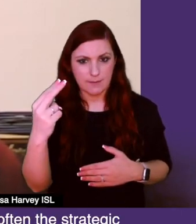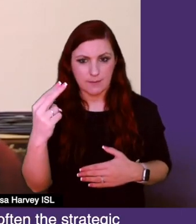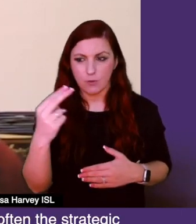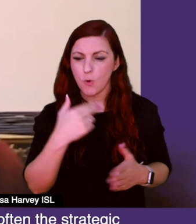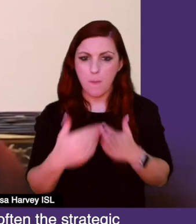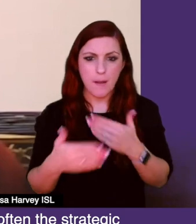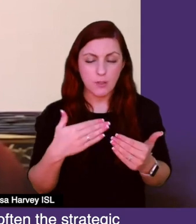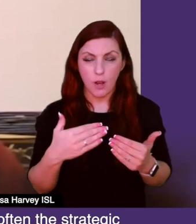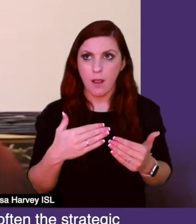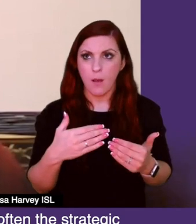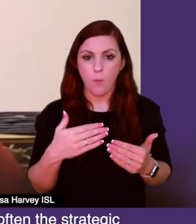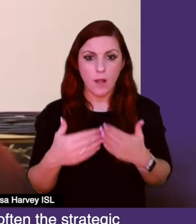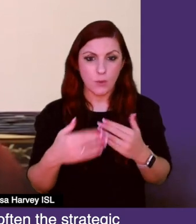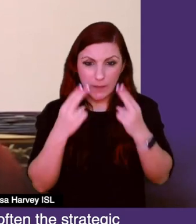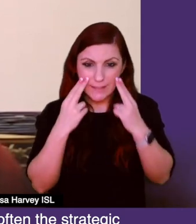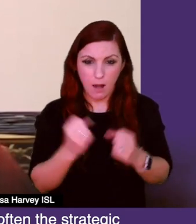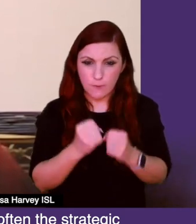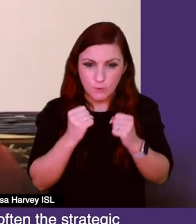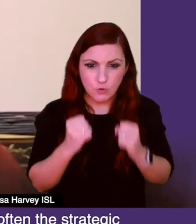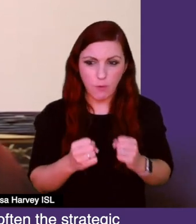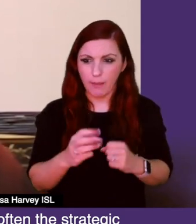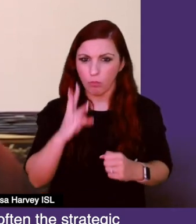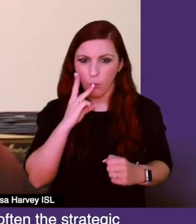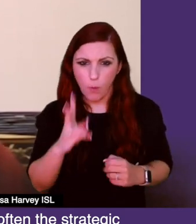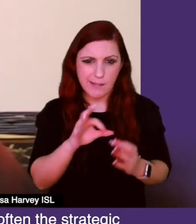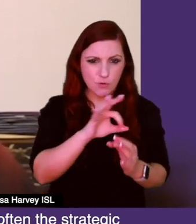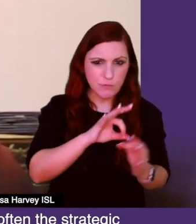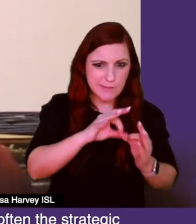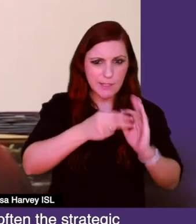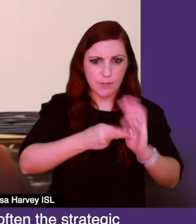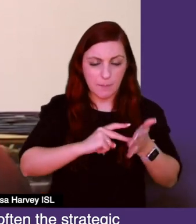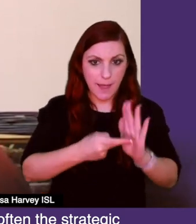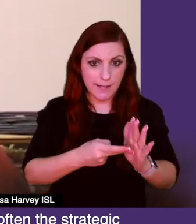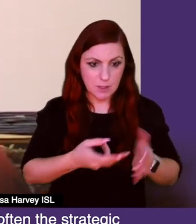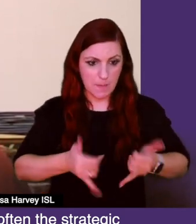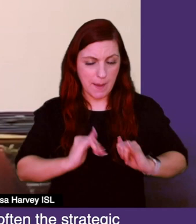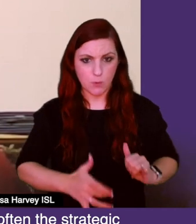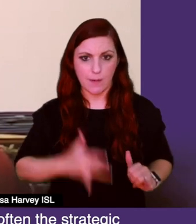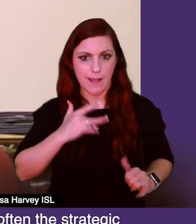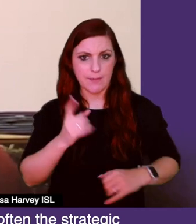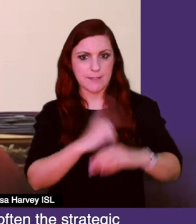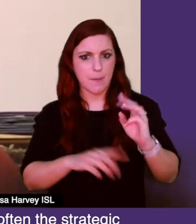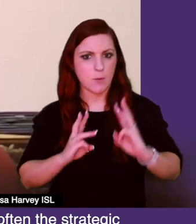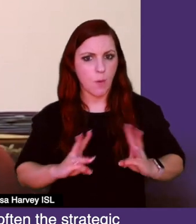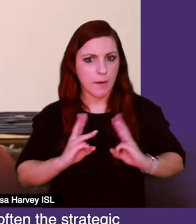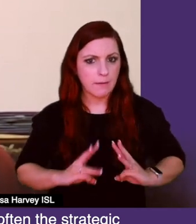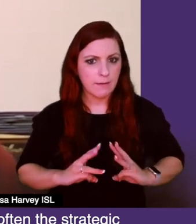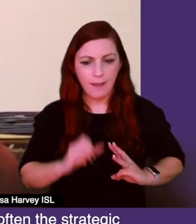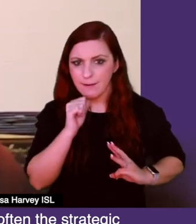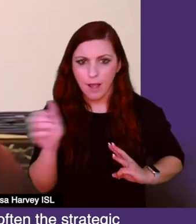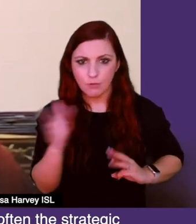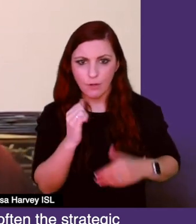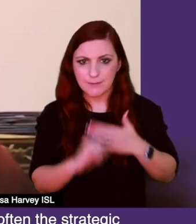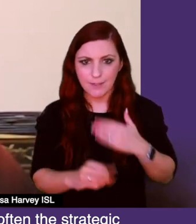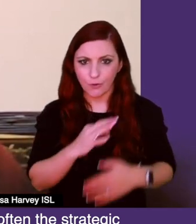strength of will and often strategic and creative planning that it takes to live as disabled women, and not